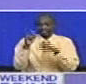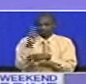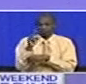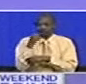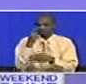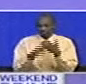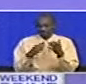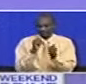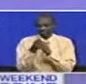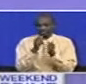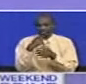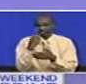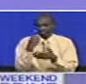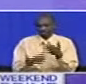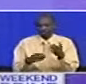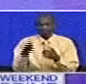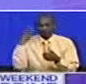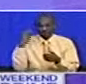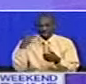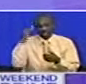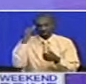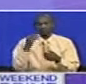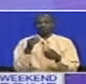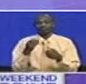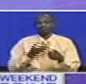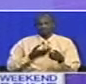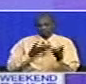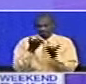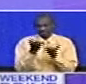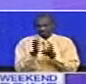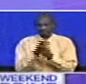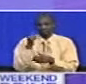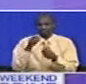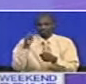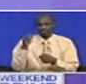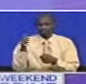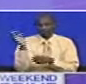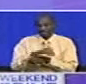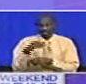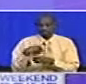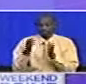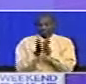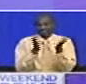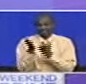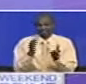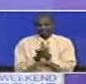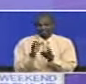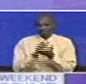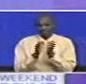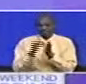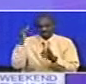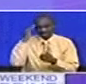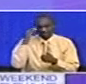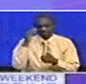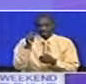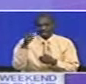Kenyatta's administration has seen former head of civil service, Ambassador Francis Mudhaura, bounce back into public service as the head of the Lamu